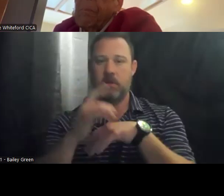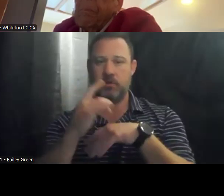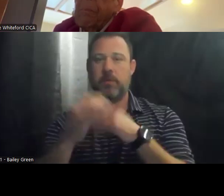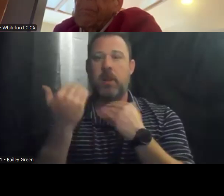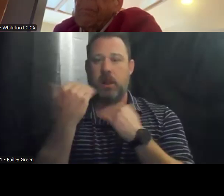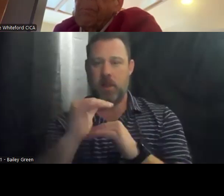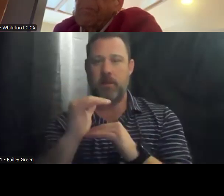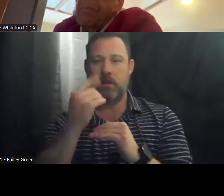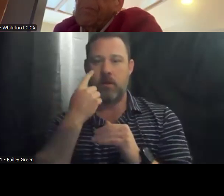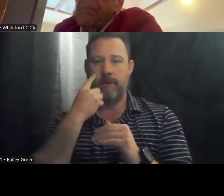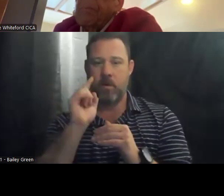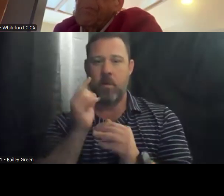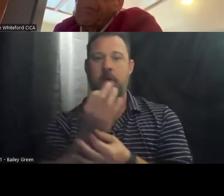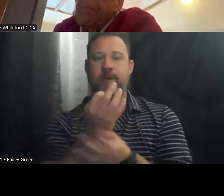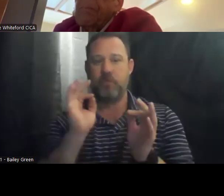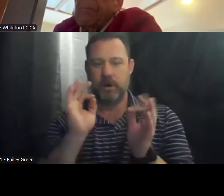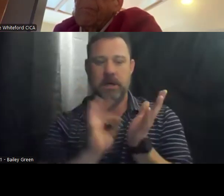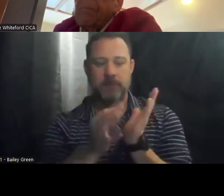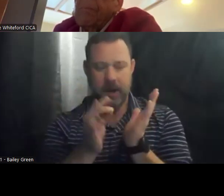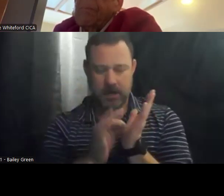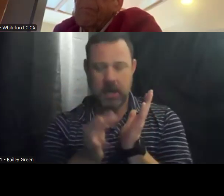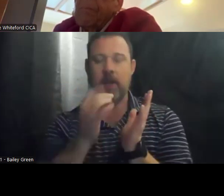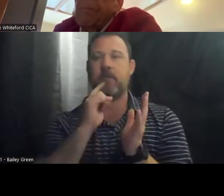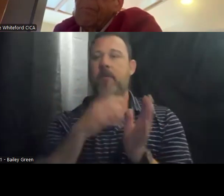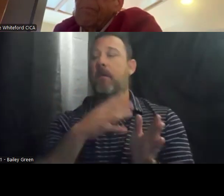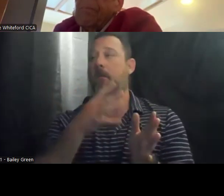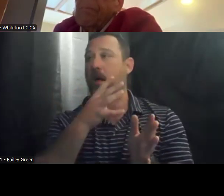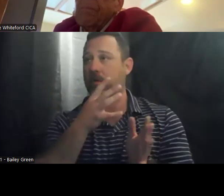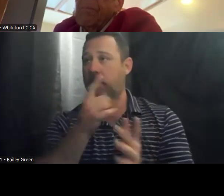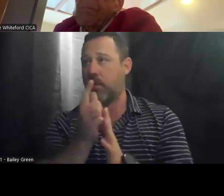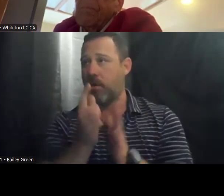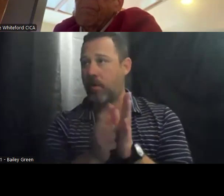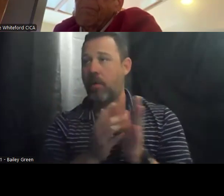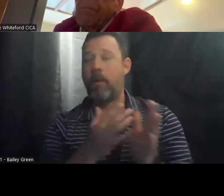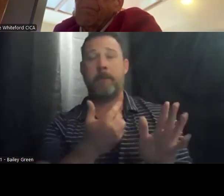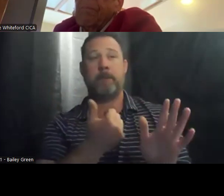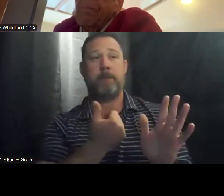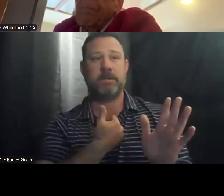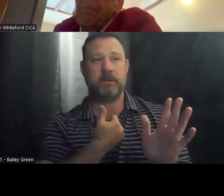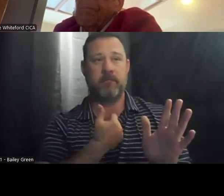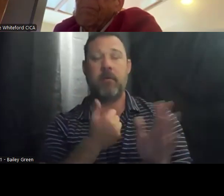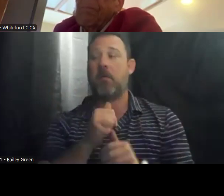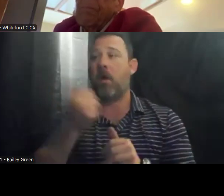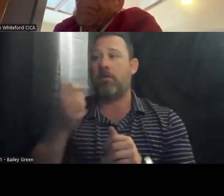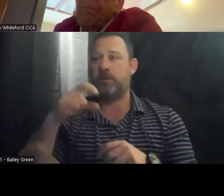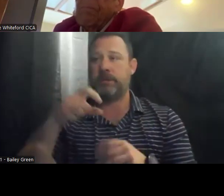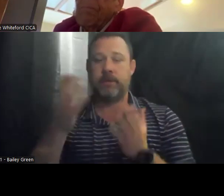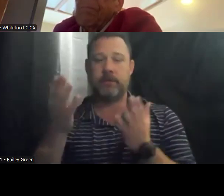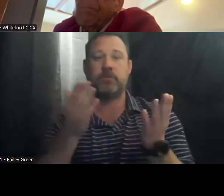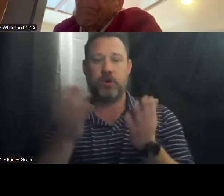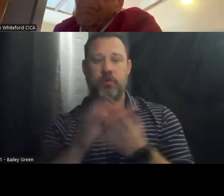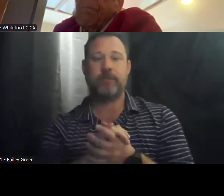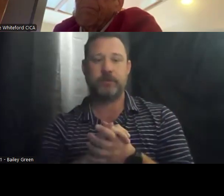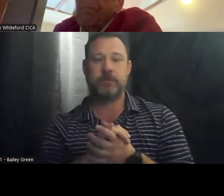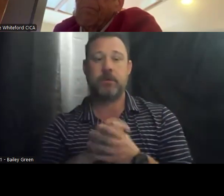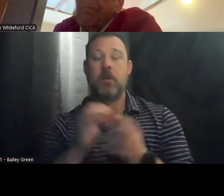limit for free Medicaid for my mother-in-law, myself, and others in need of services.